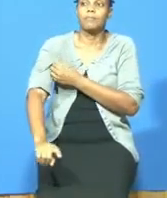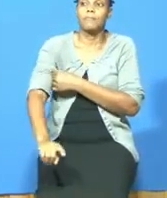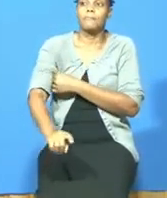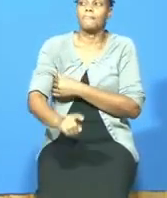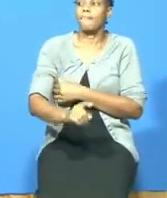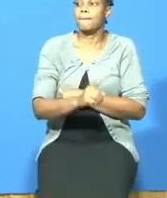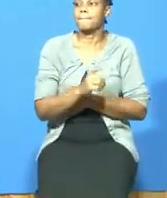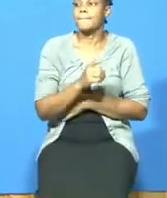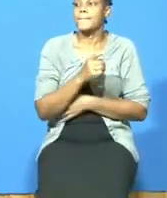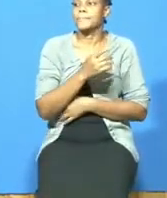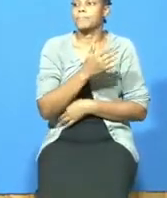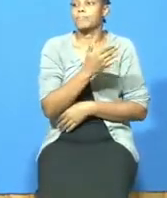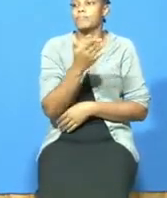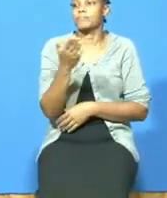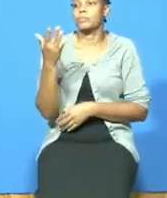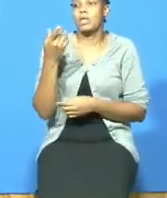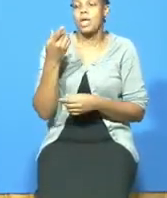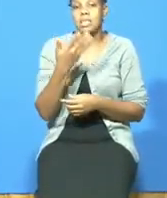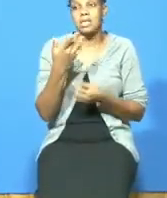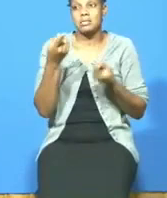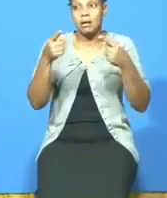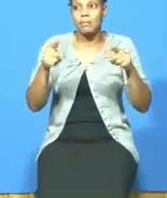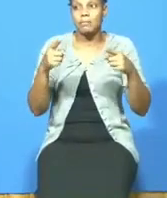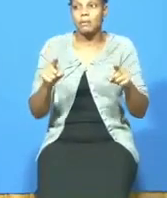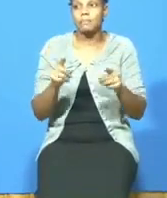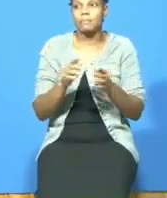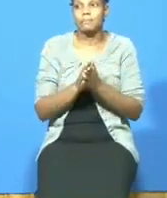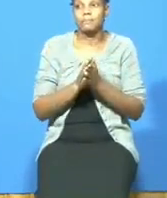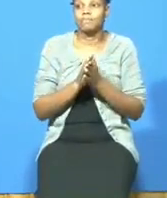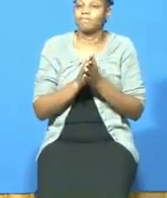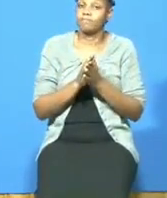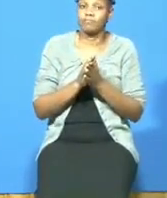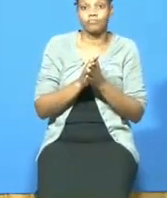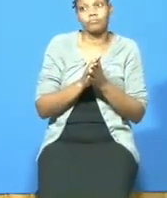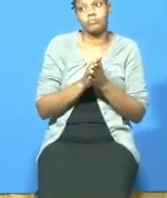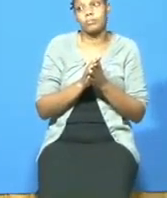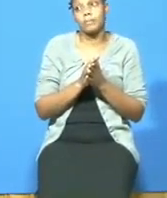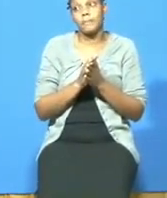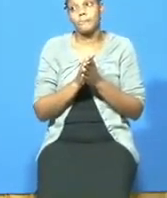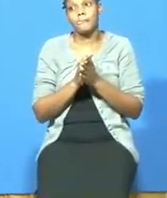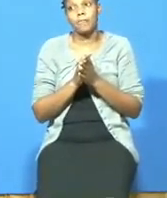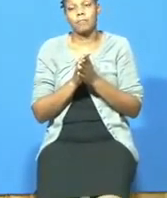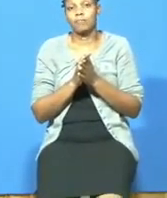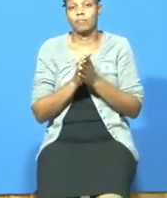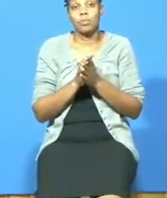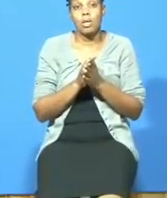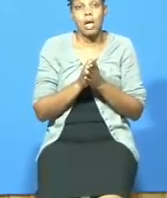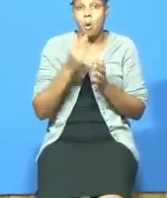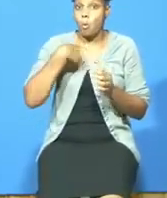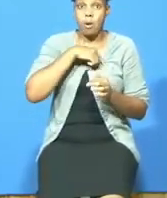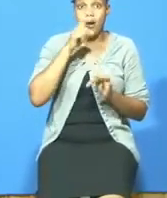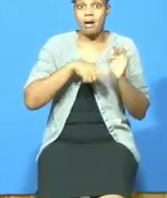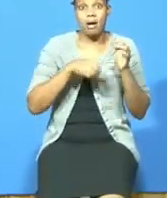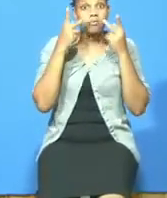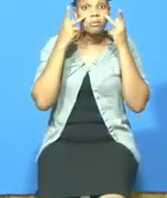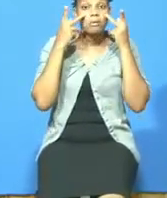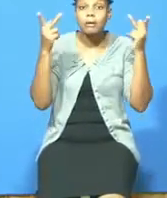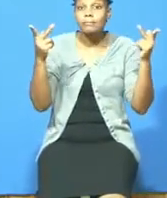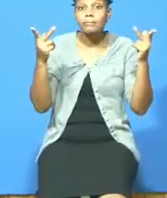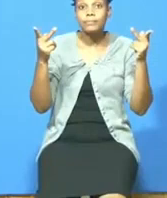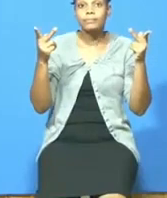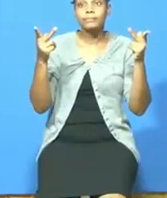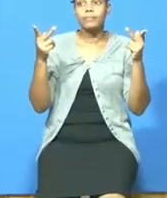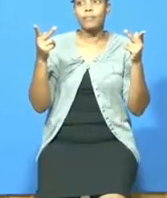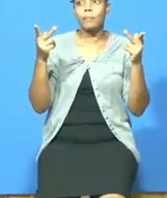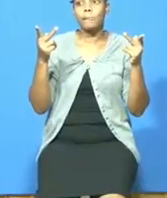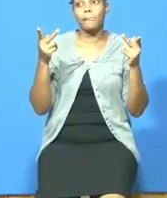There are things happening greater than that the eyes can see. The